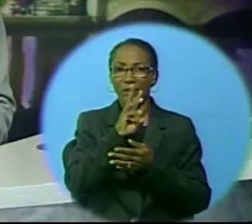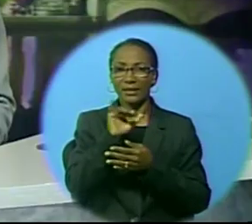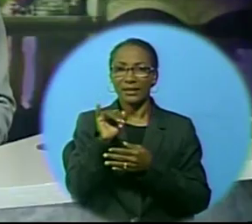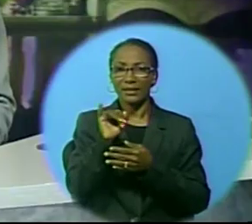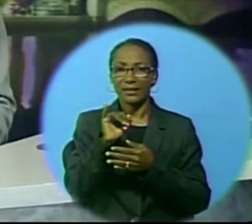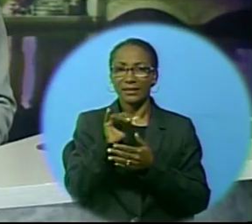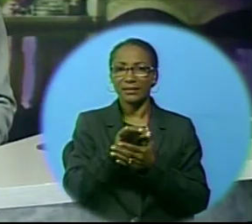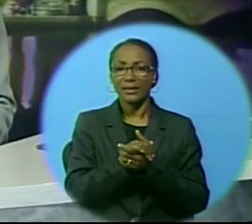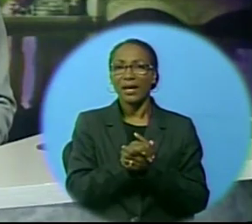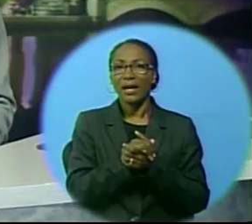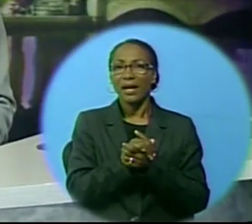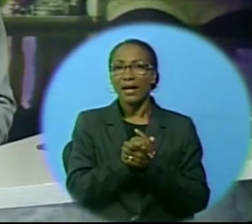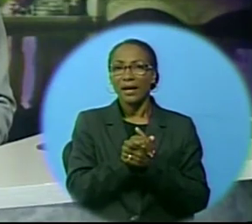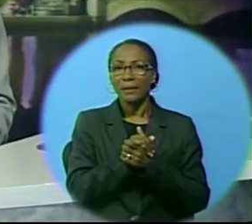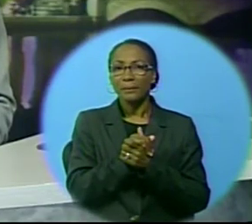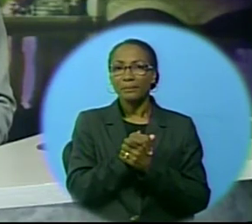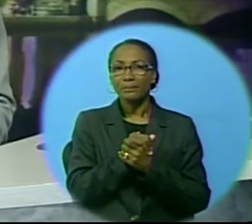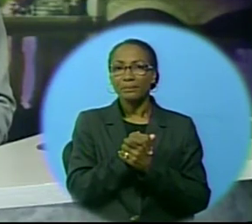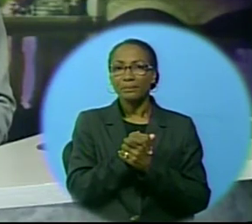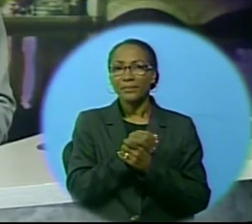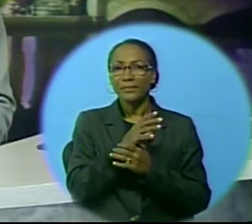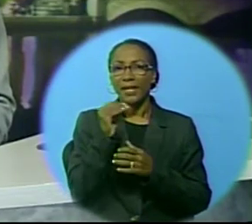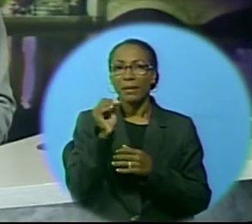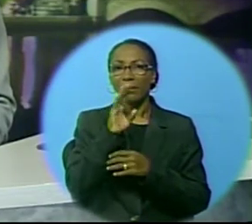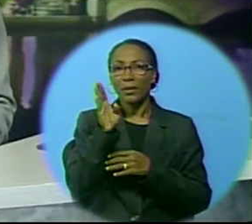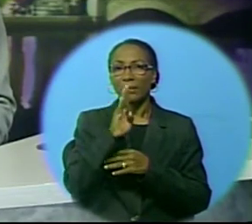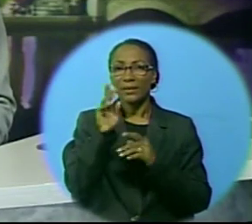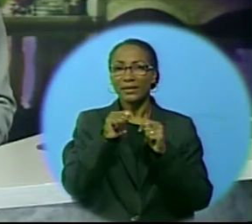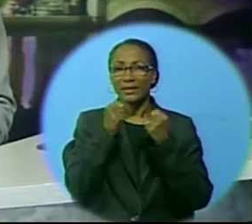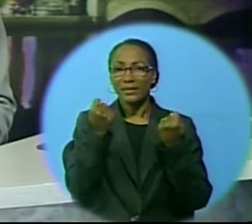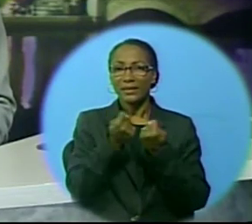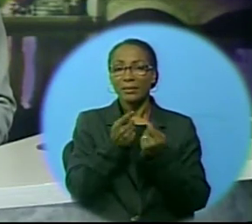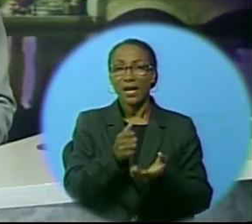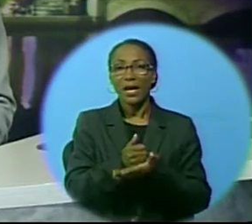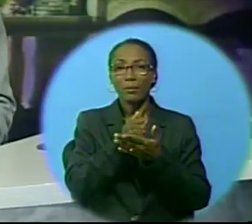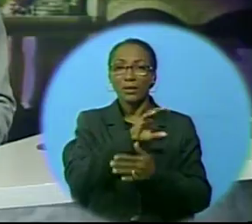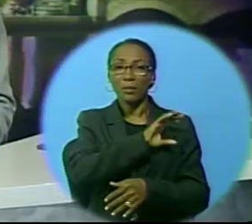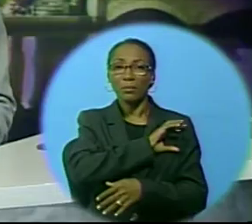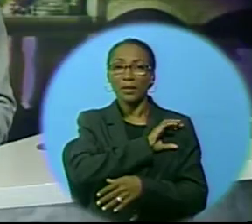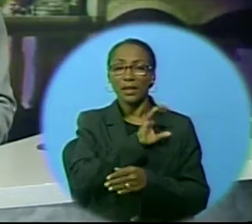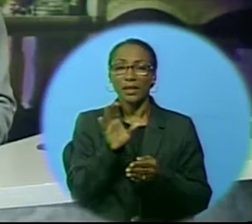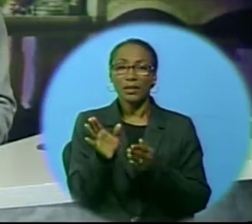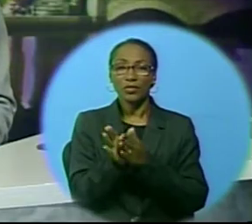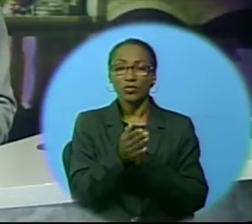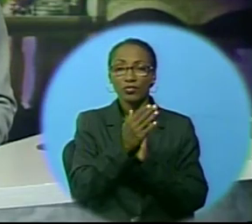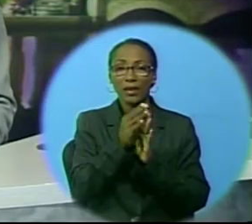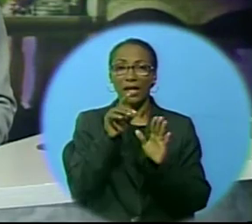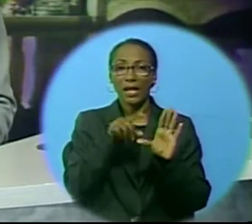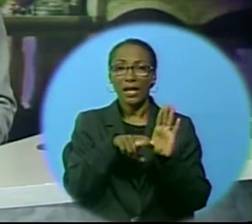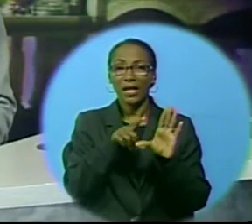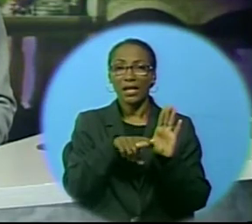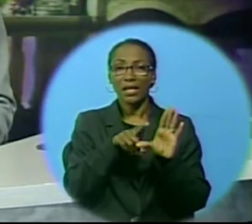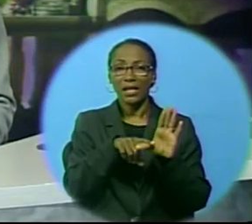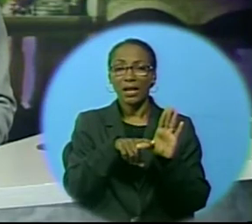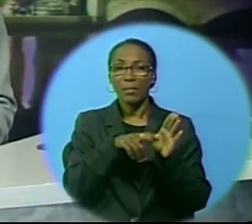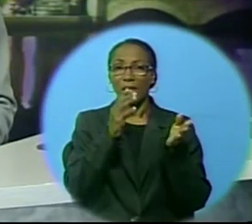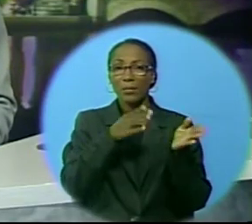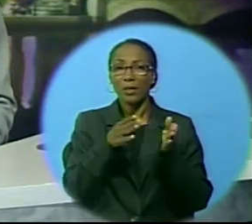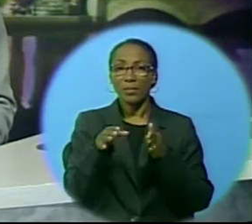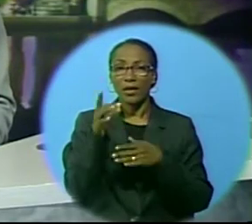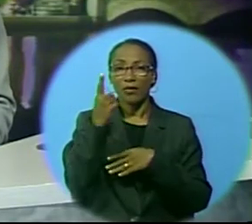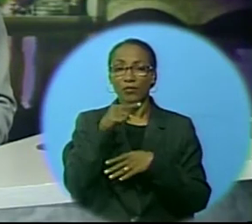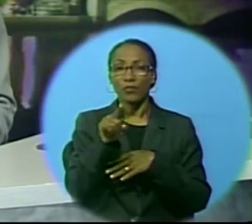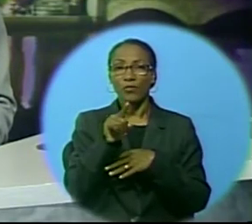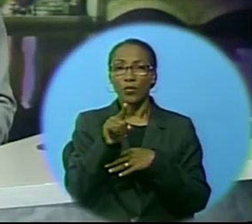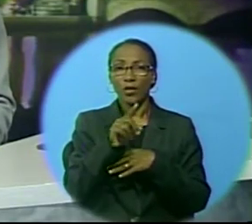teams on occasions, but now he's helping the Police Cricket Club as they prepare for the 2015 domestic season. At the Weymouth ground this